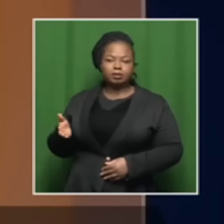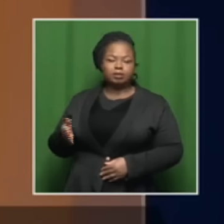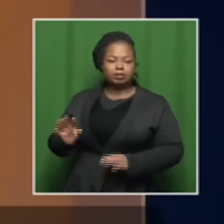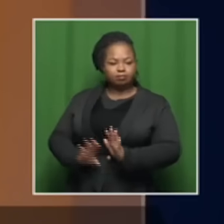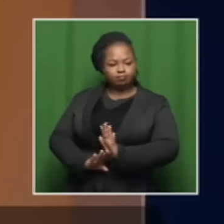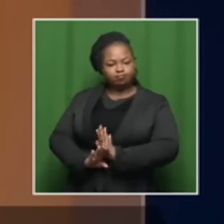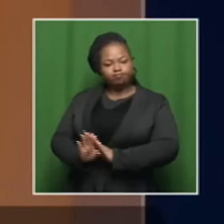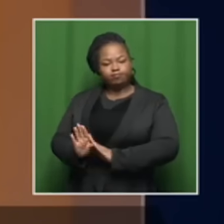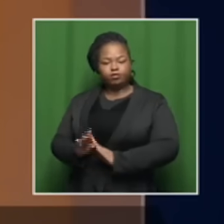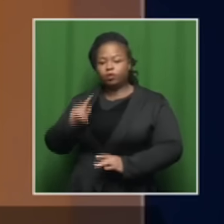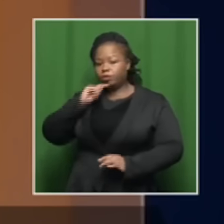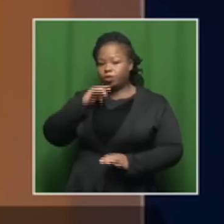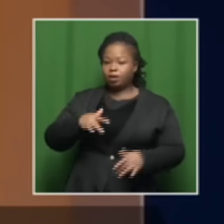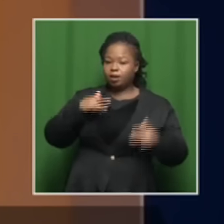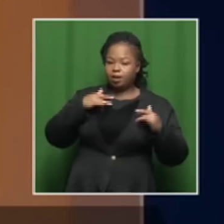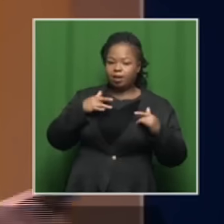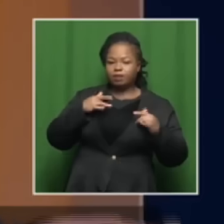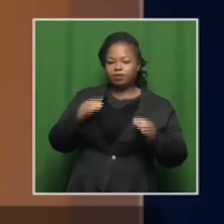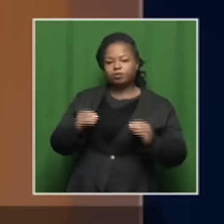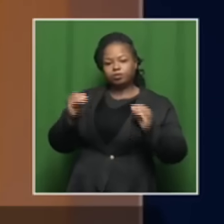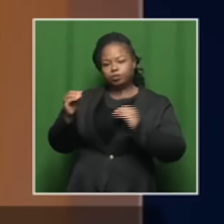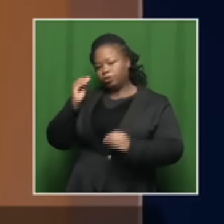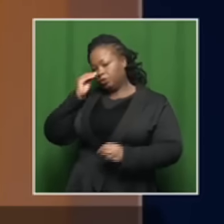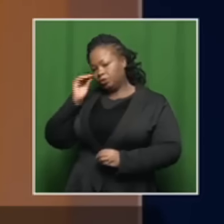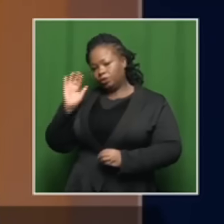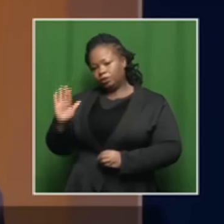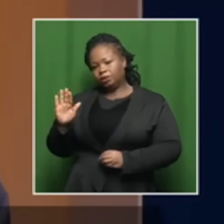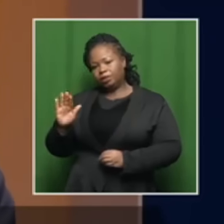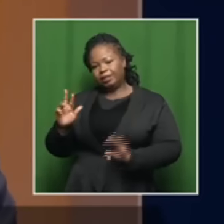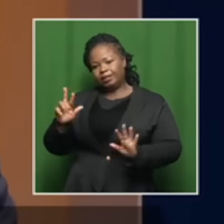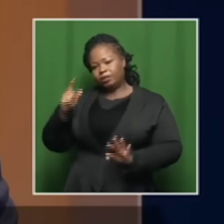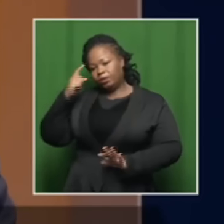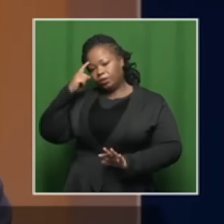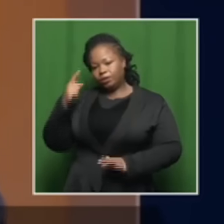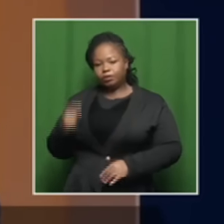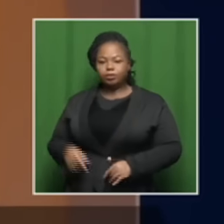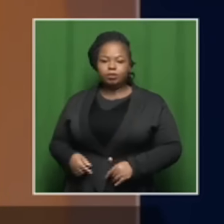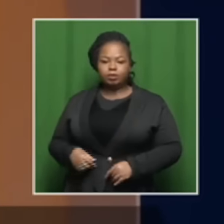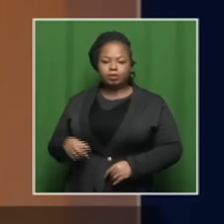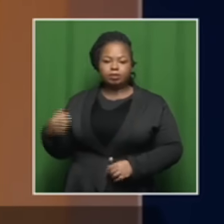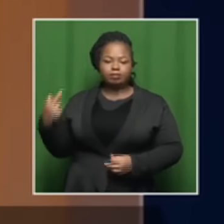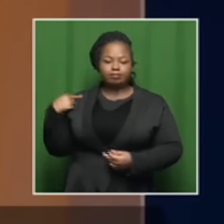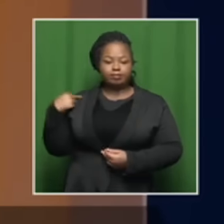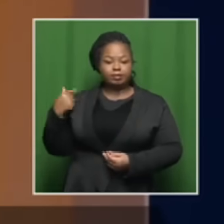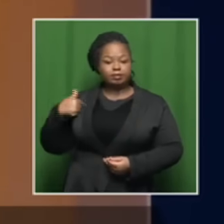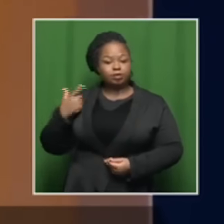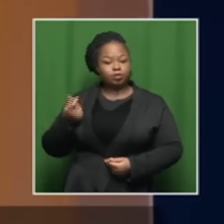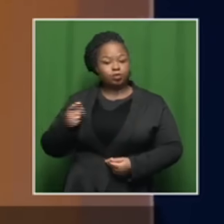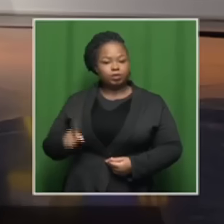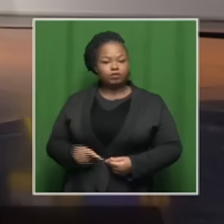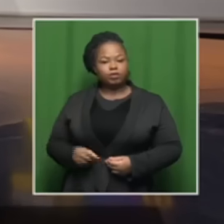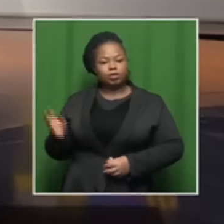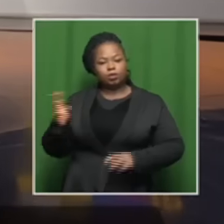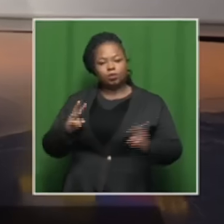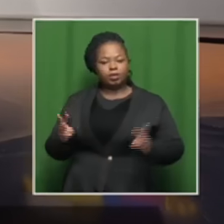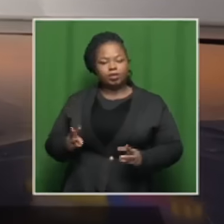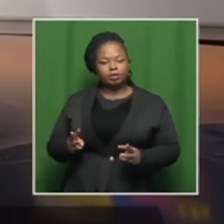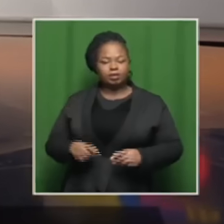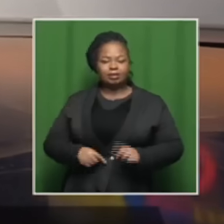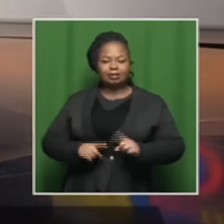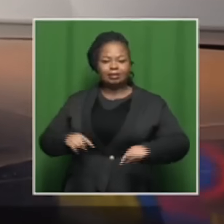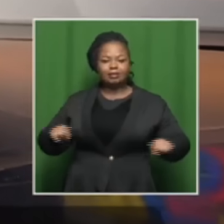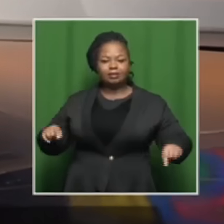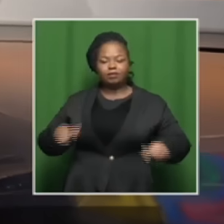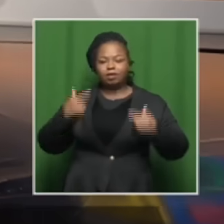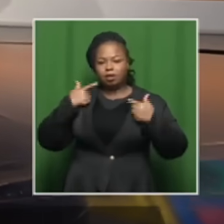and moved from Morning Live up to the main news bulletin at 8, I was tasked with getting weather presenters in all the different languages. Yeah.